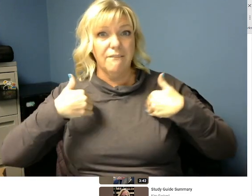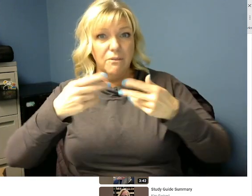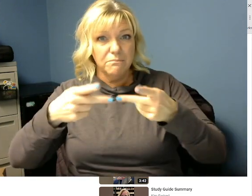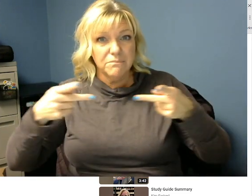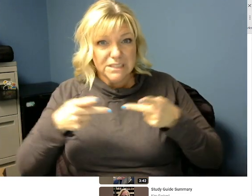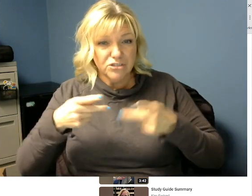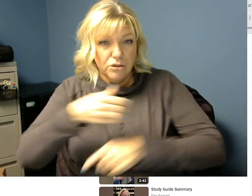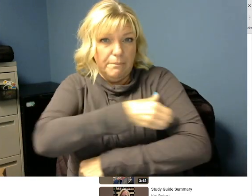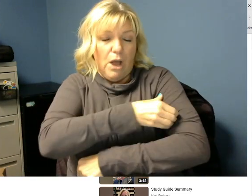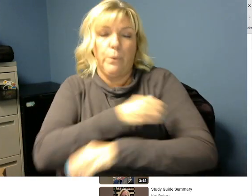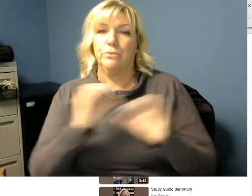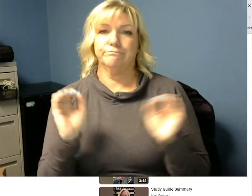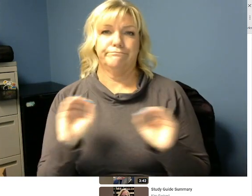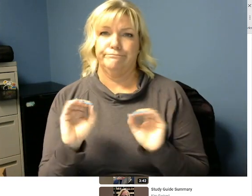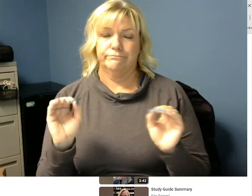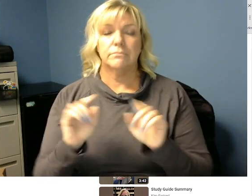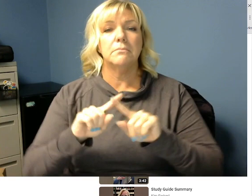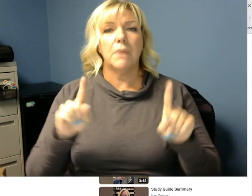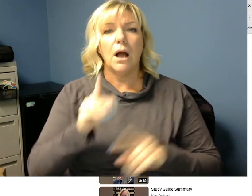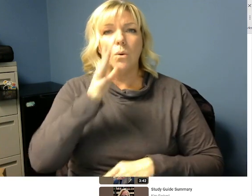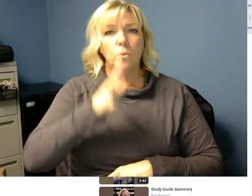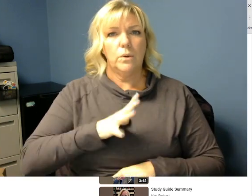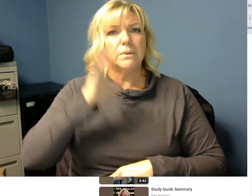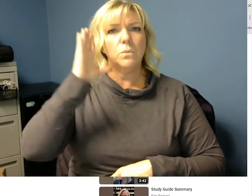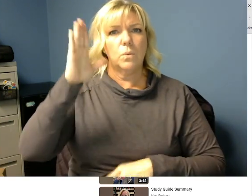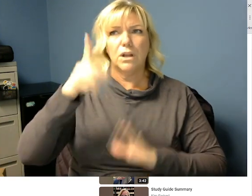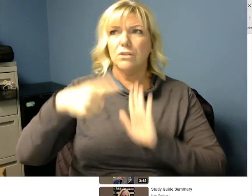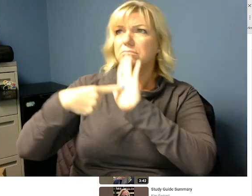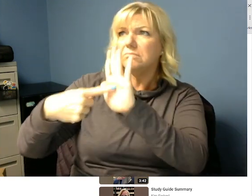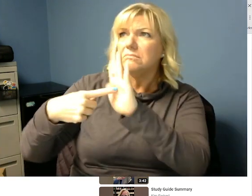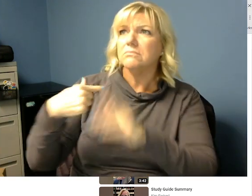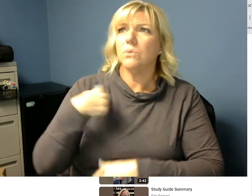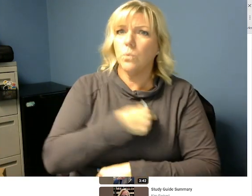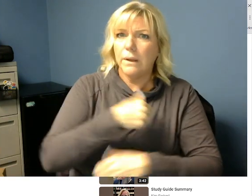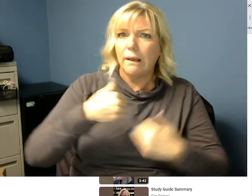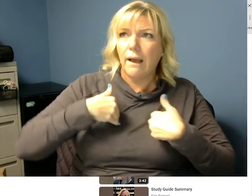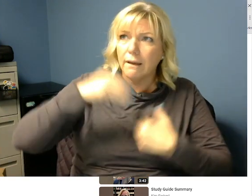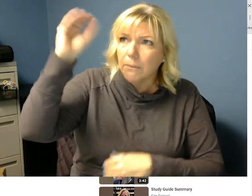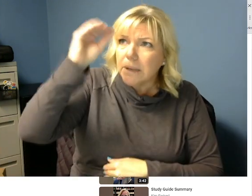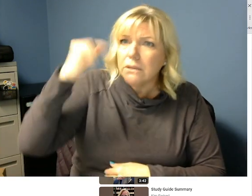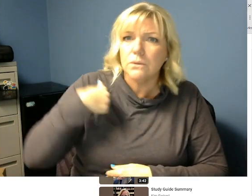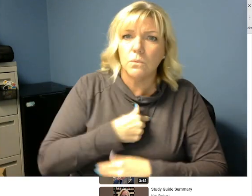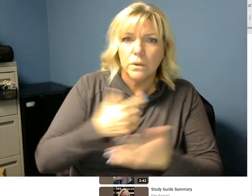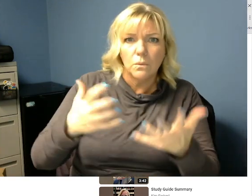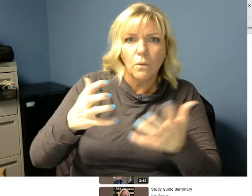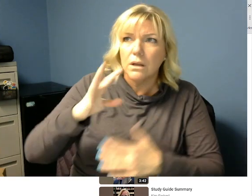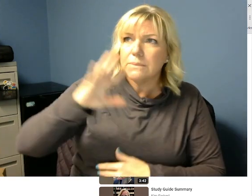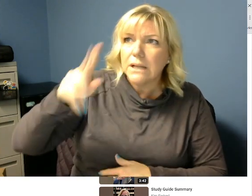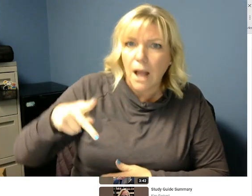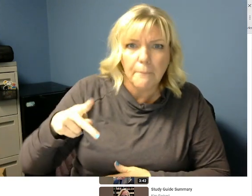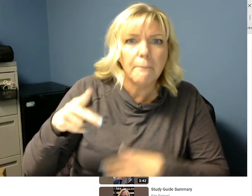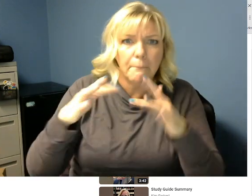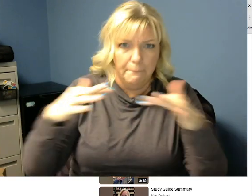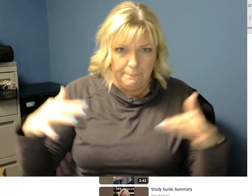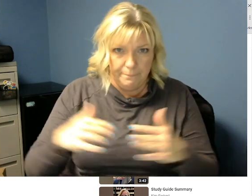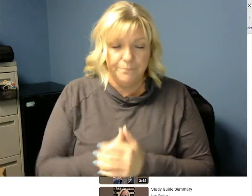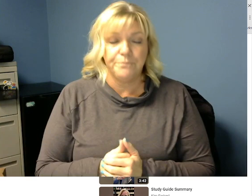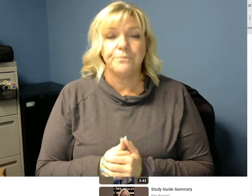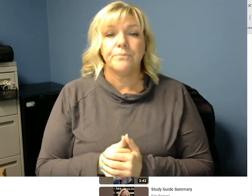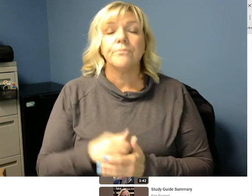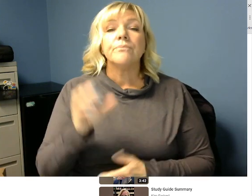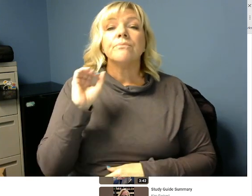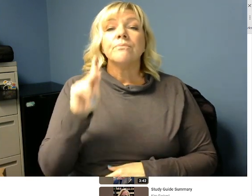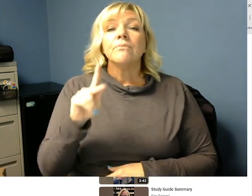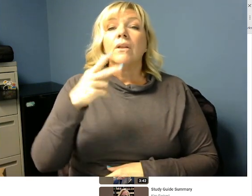their voice and exercise power. So those two things. So as far as Hall's case, we're not too